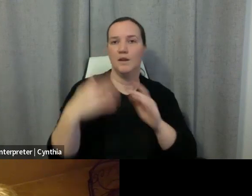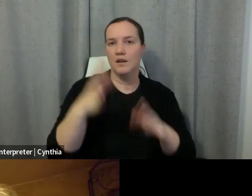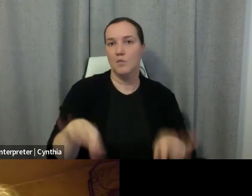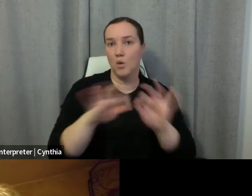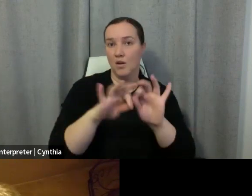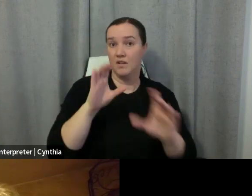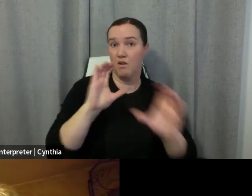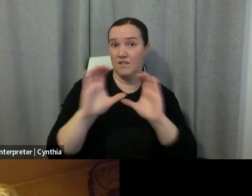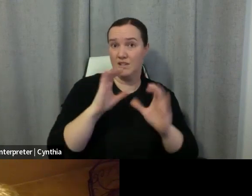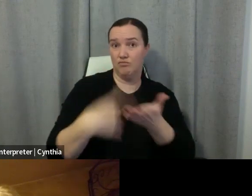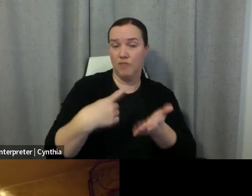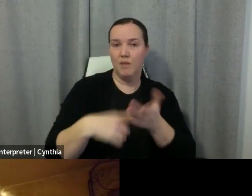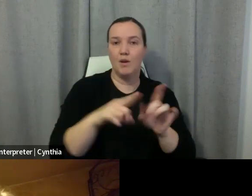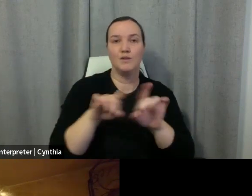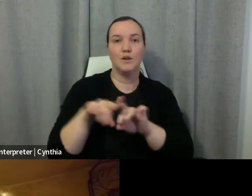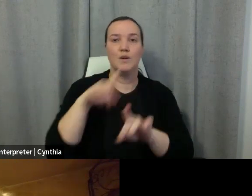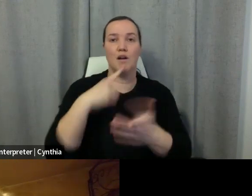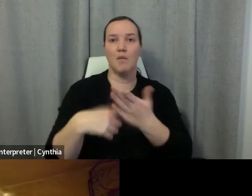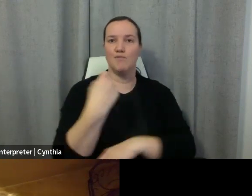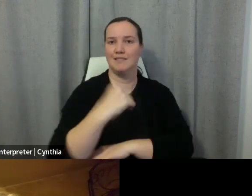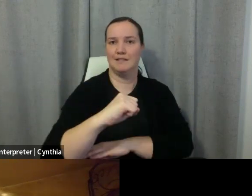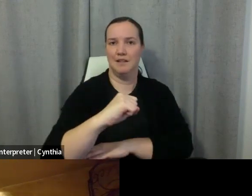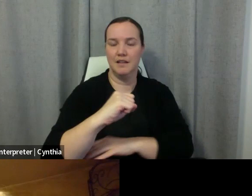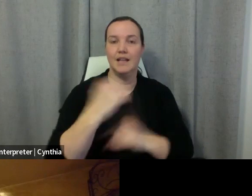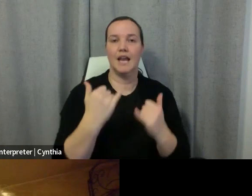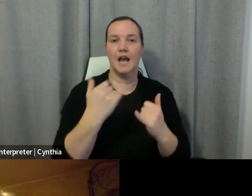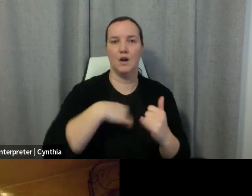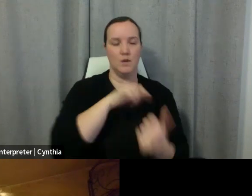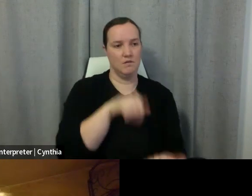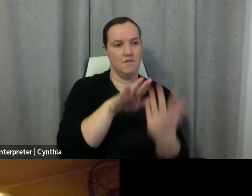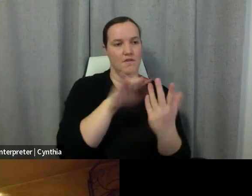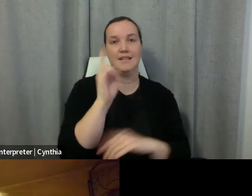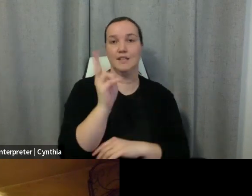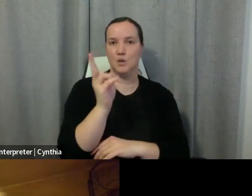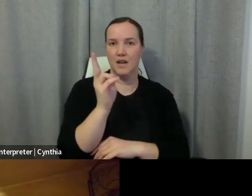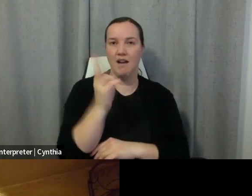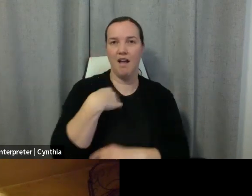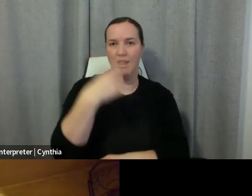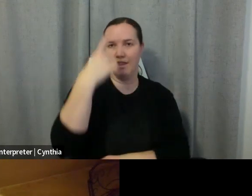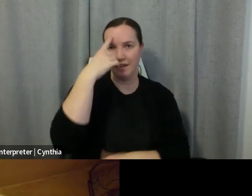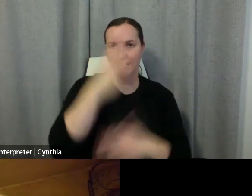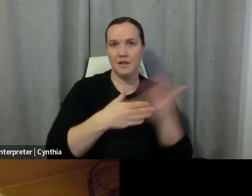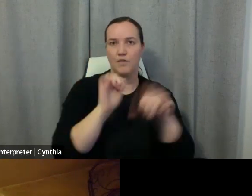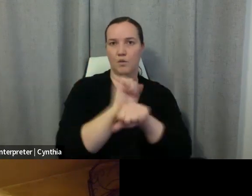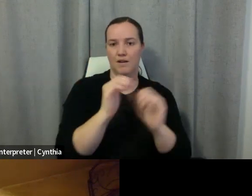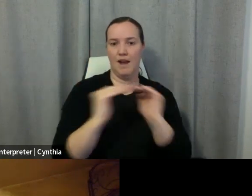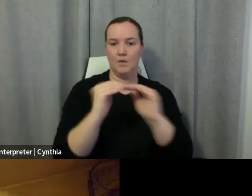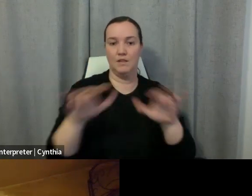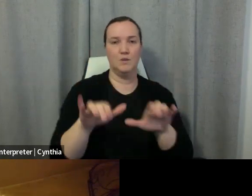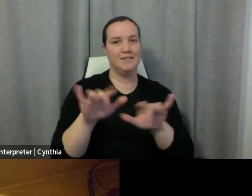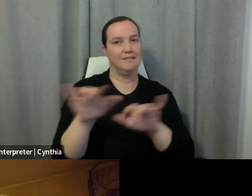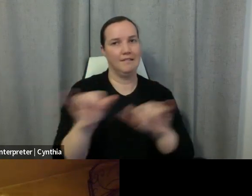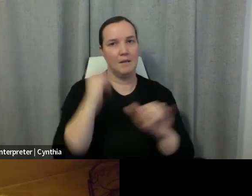these conversations, we also talk about resistance and to talk about the fact that we're now confronting this history. And I think in some of the work that Equity is doing very